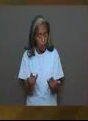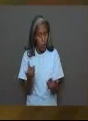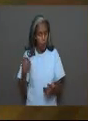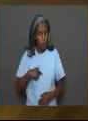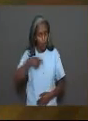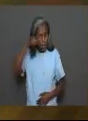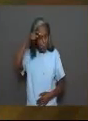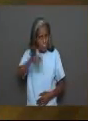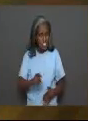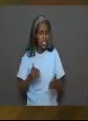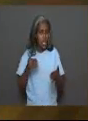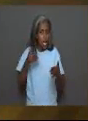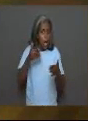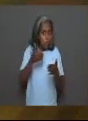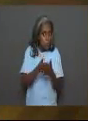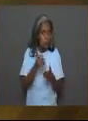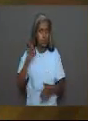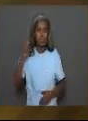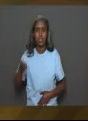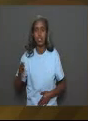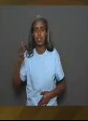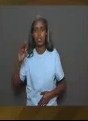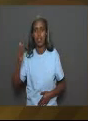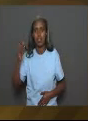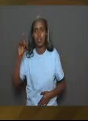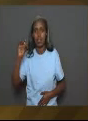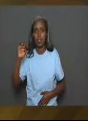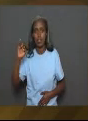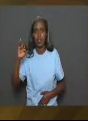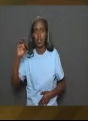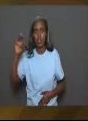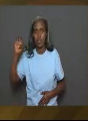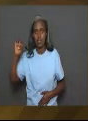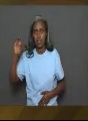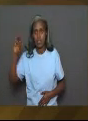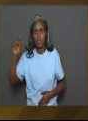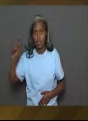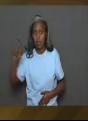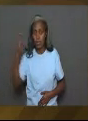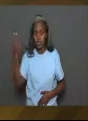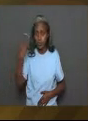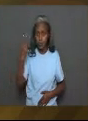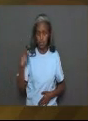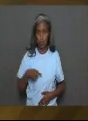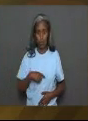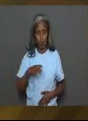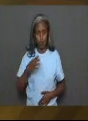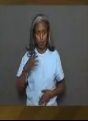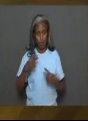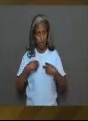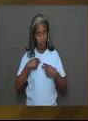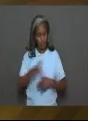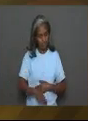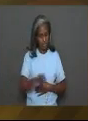Now we must approximate the gradient by using what we have